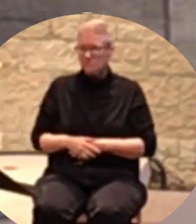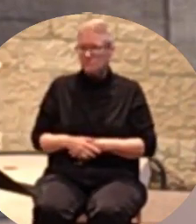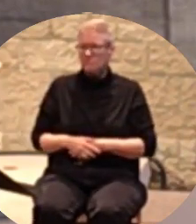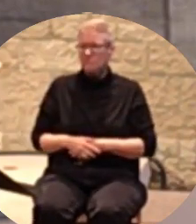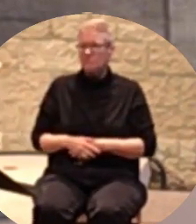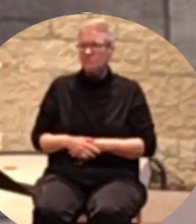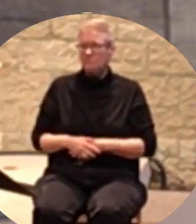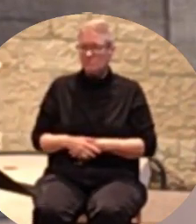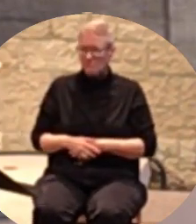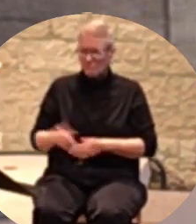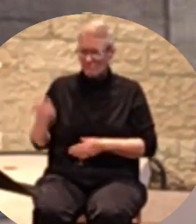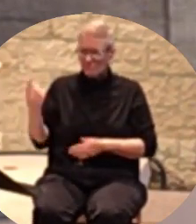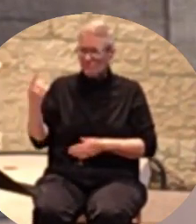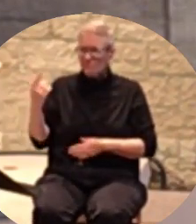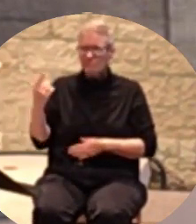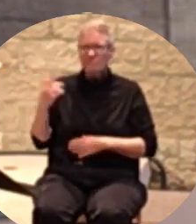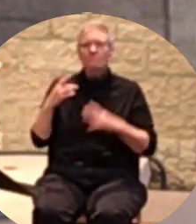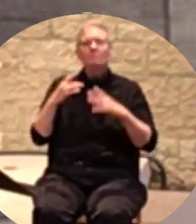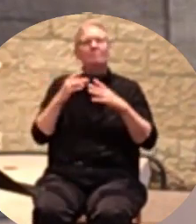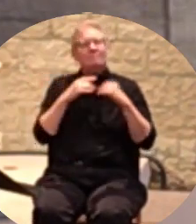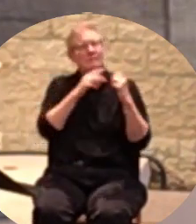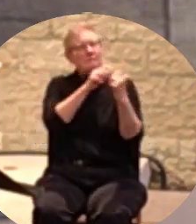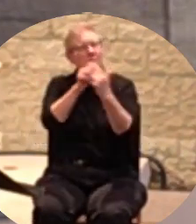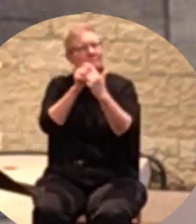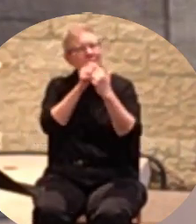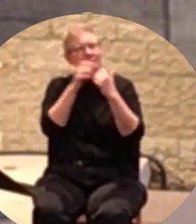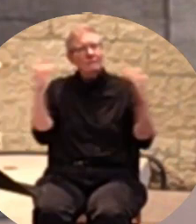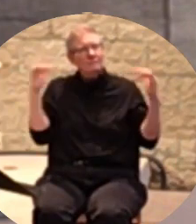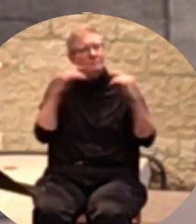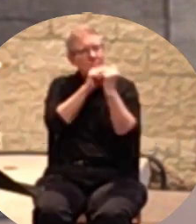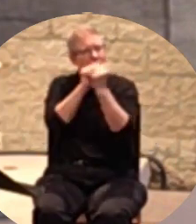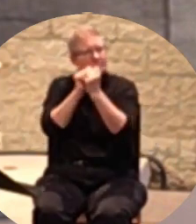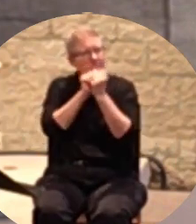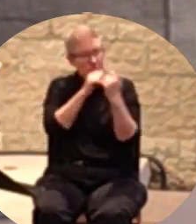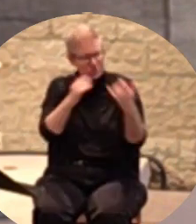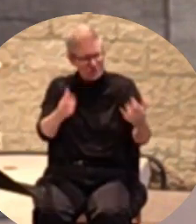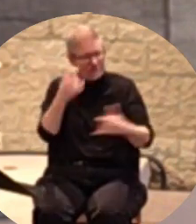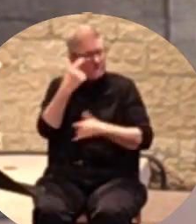And we come together today in humility,